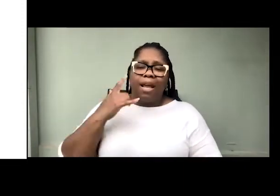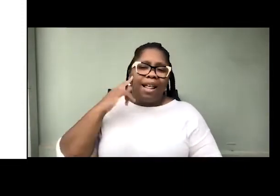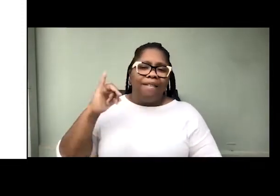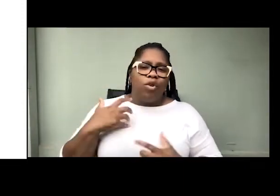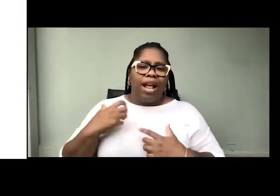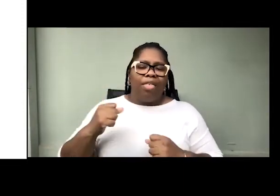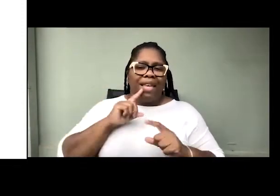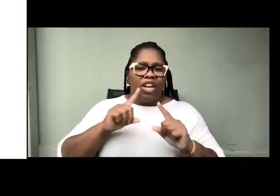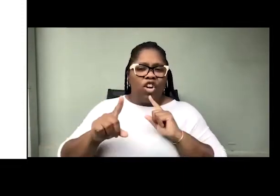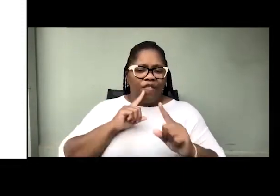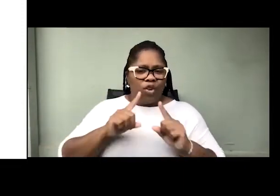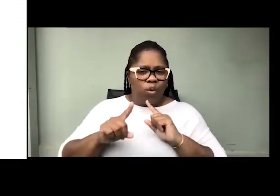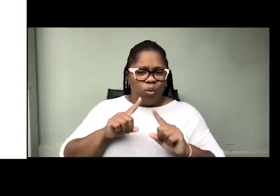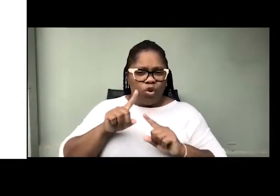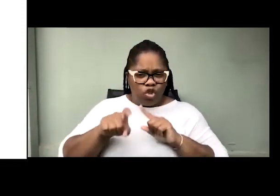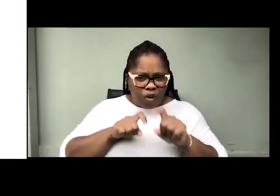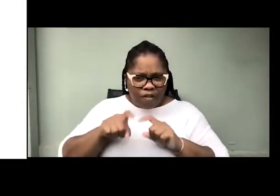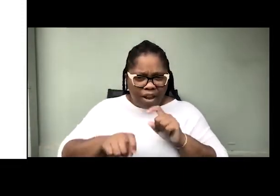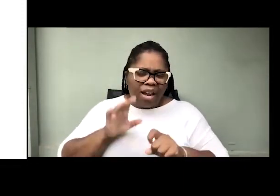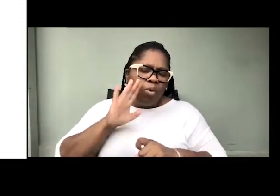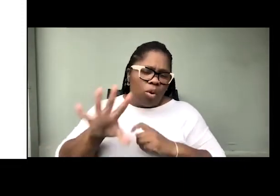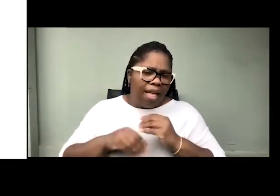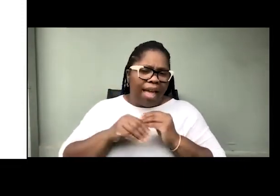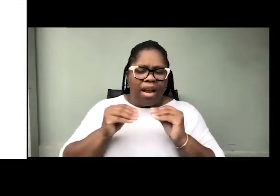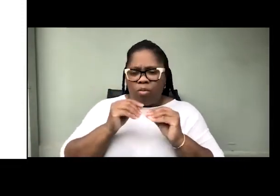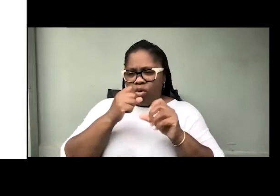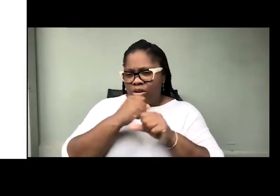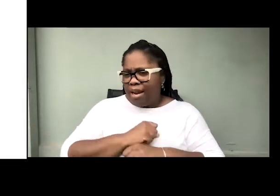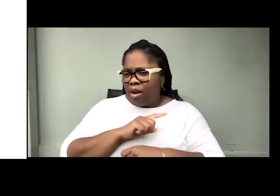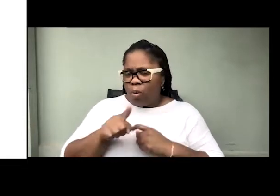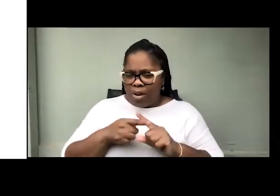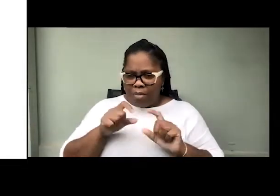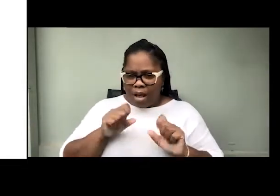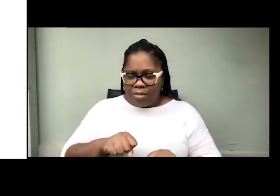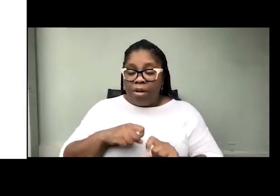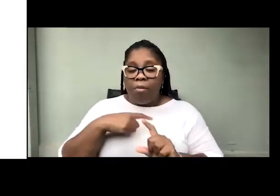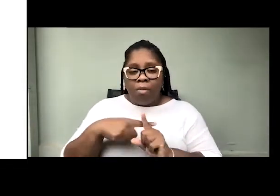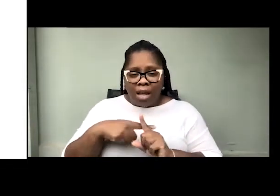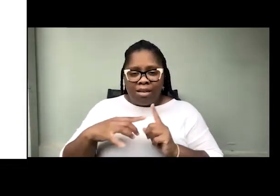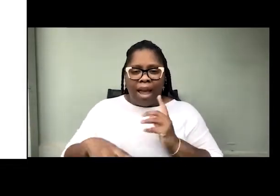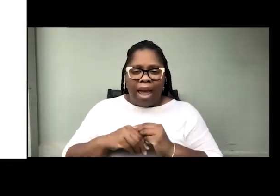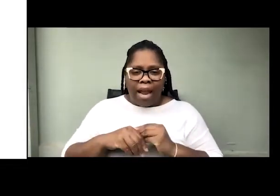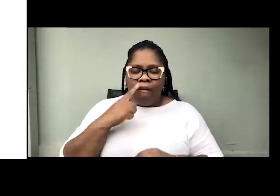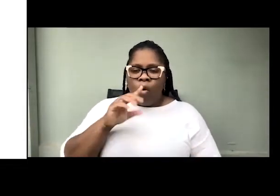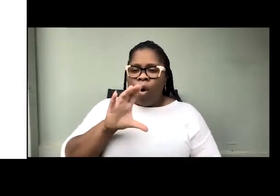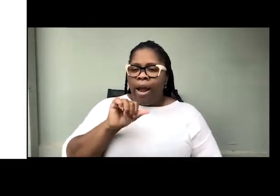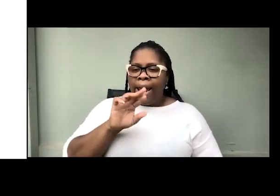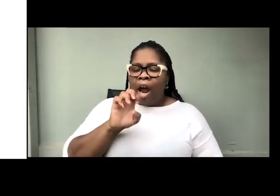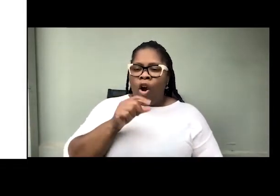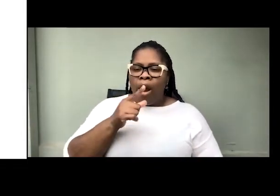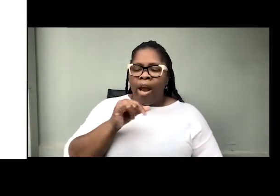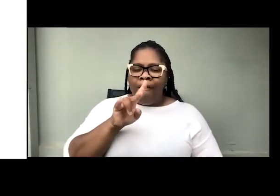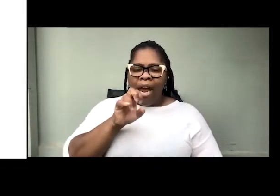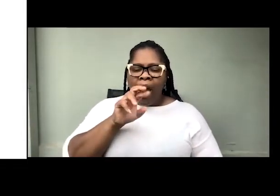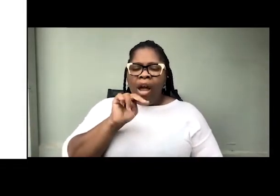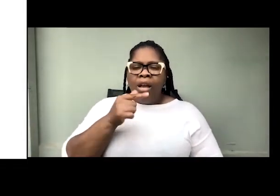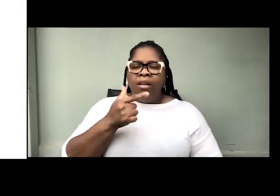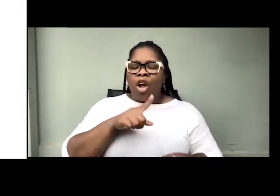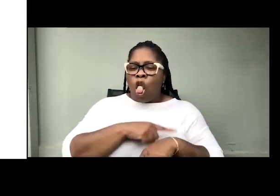so we will just be adding the latest data as soon as we can, and also adding indicators on caregiving and long-term supports and